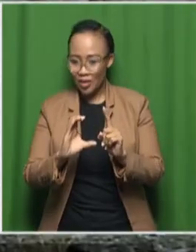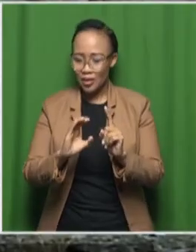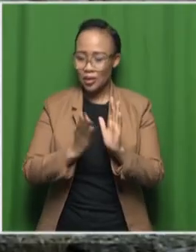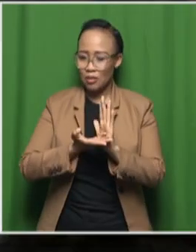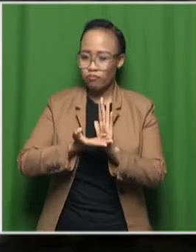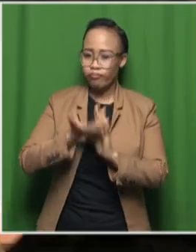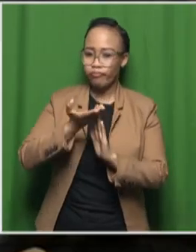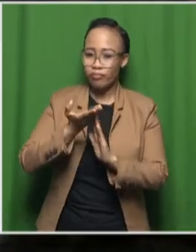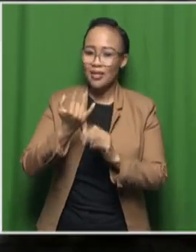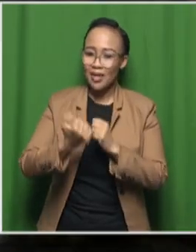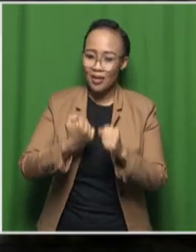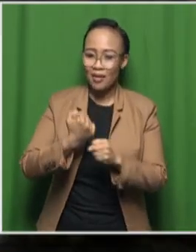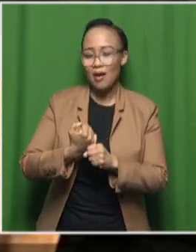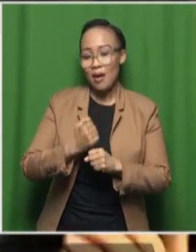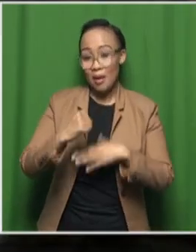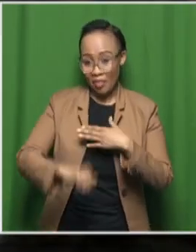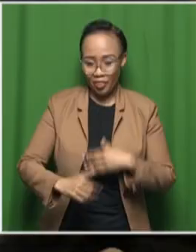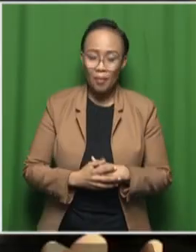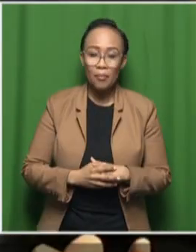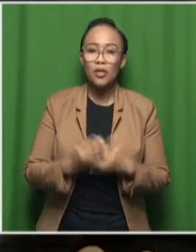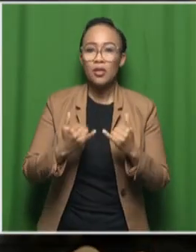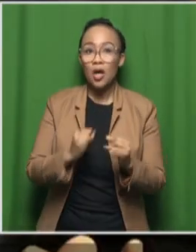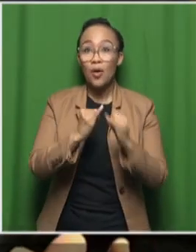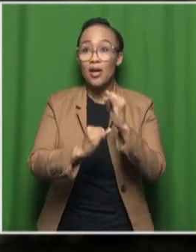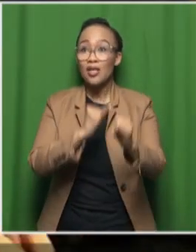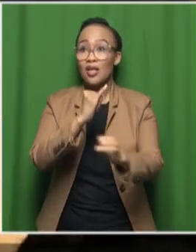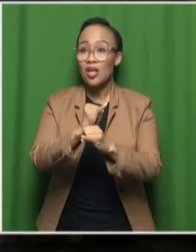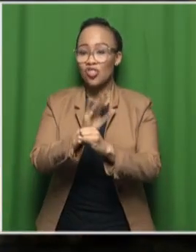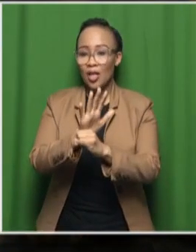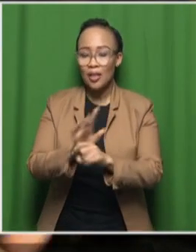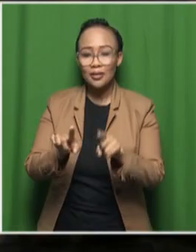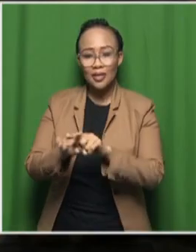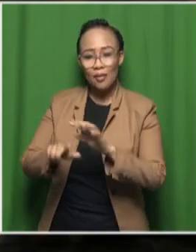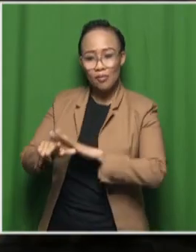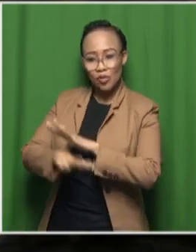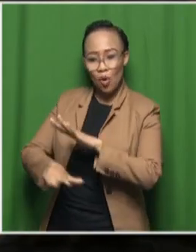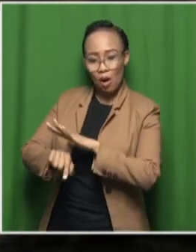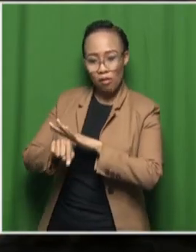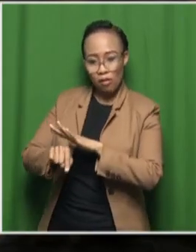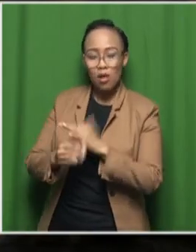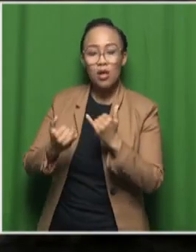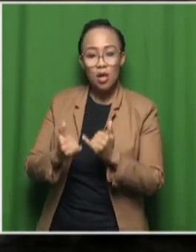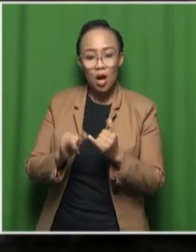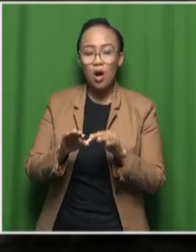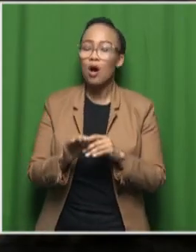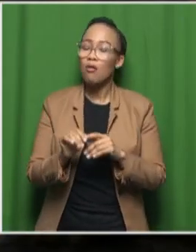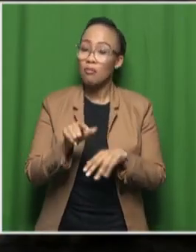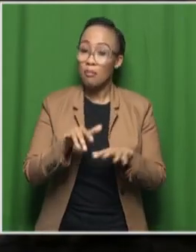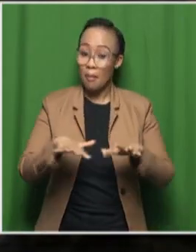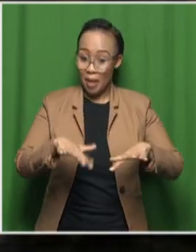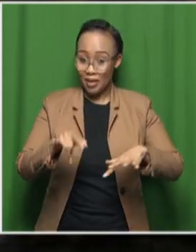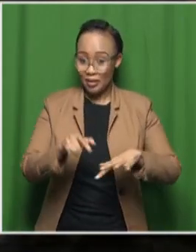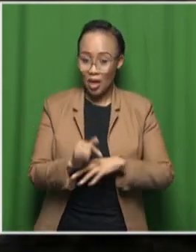least concern on the South African red list as well as the international red list, and we updated the status of the species last year to